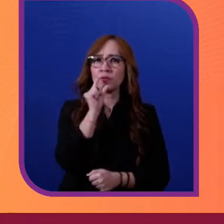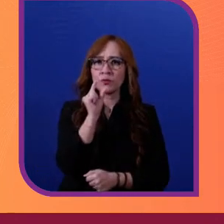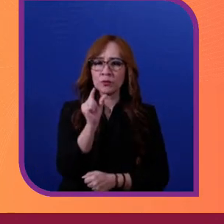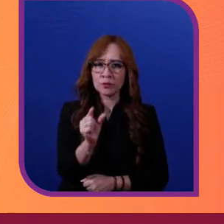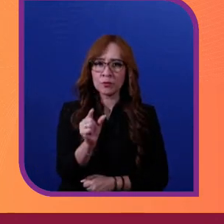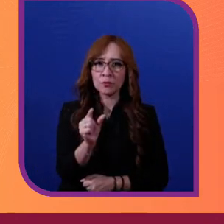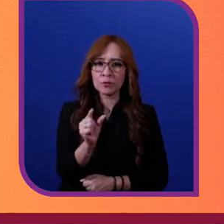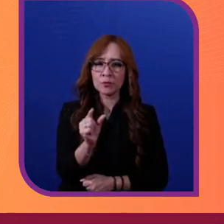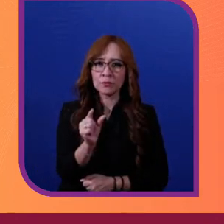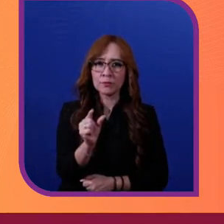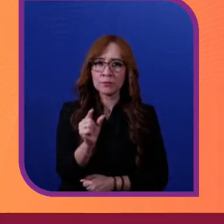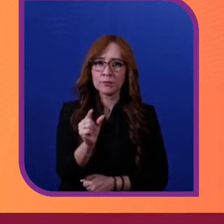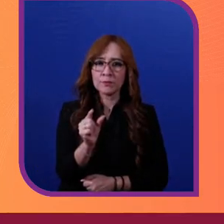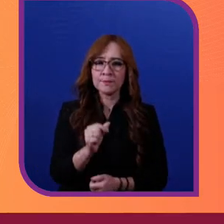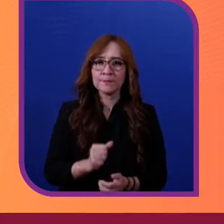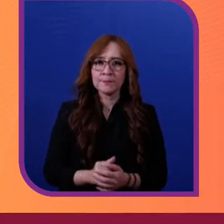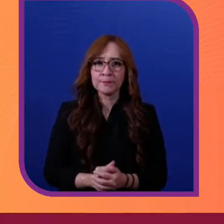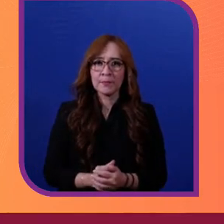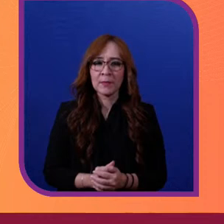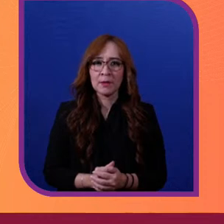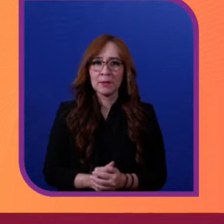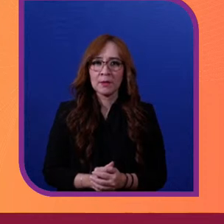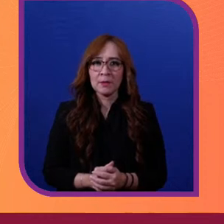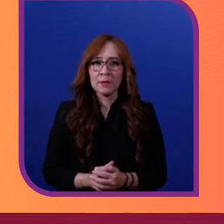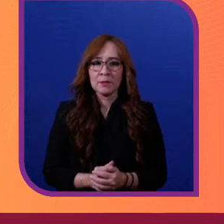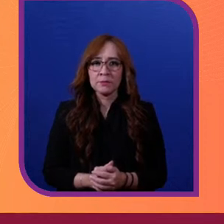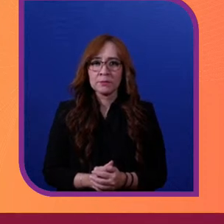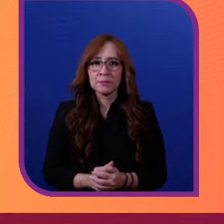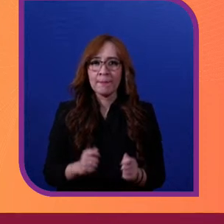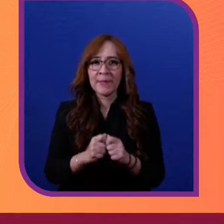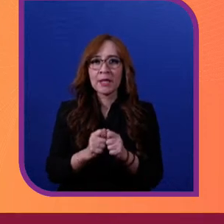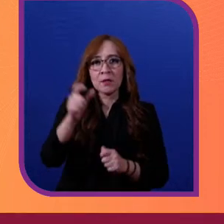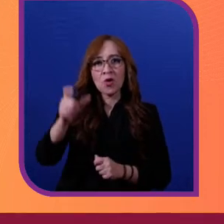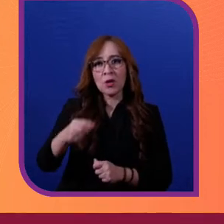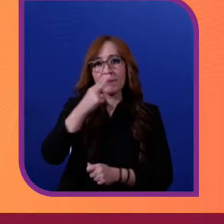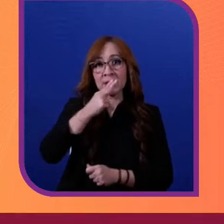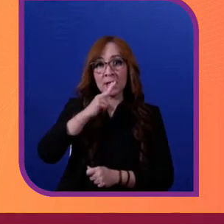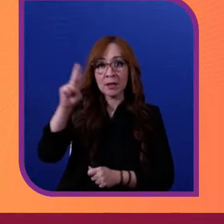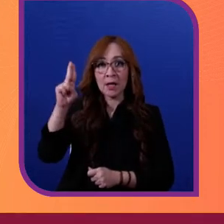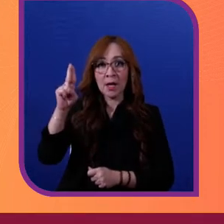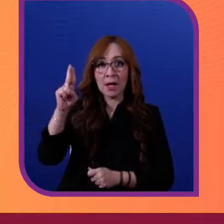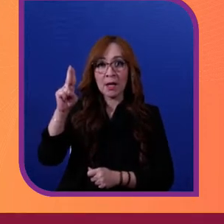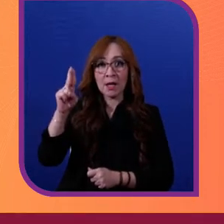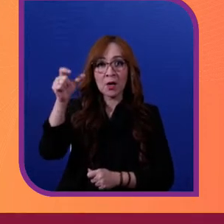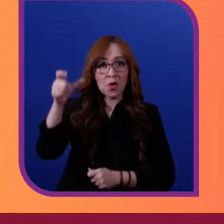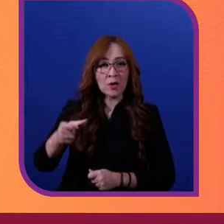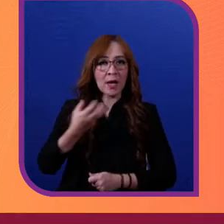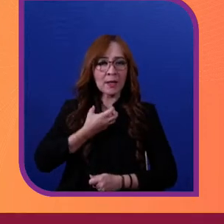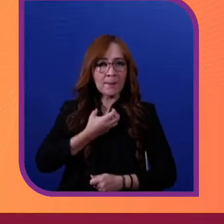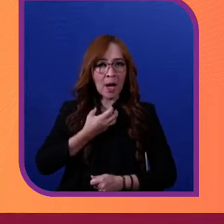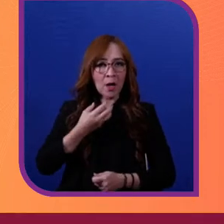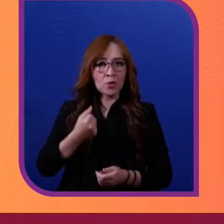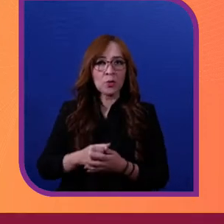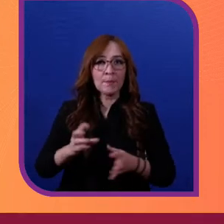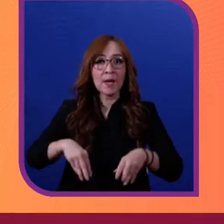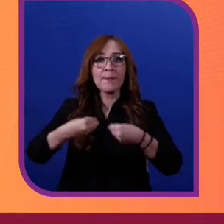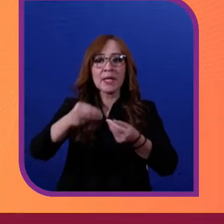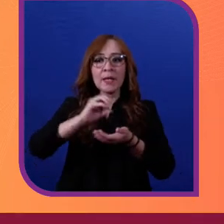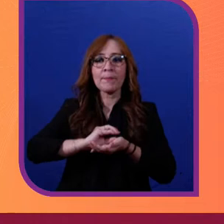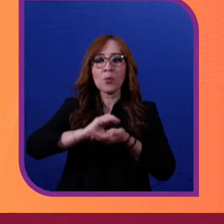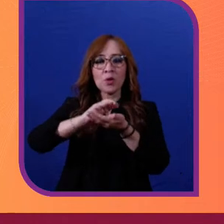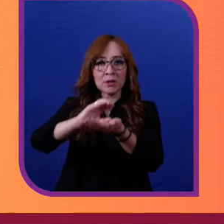to convince the pensioners because some project most of the project by kitchen